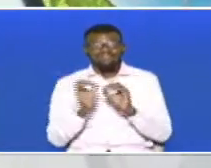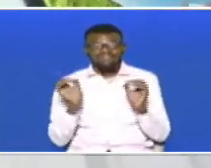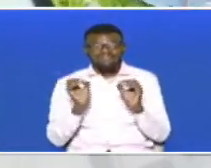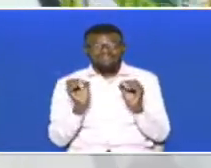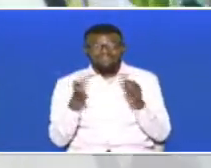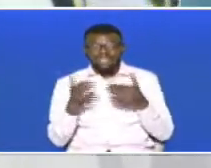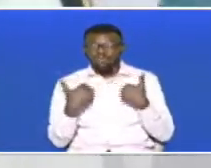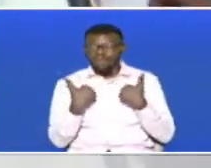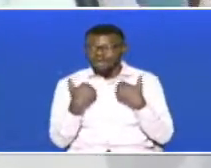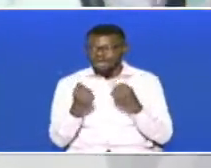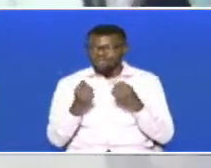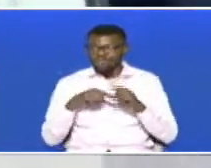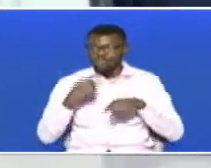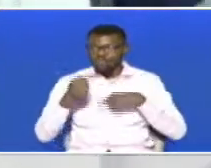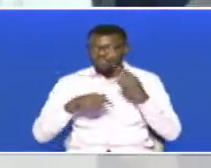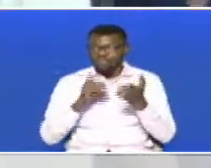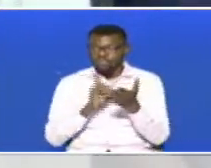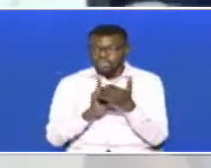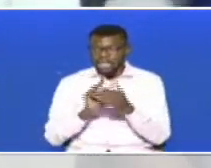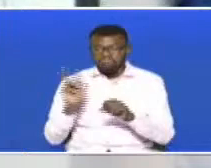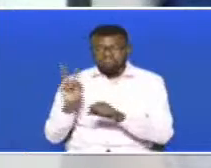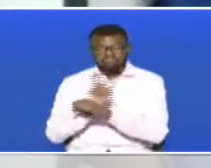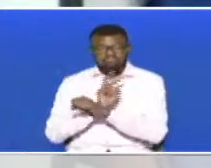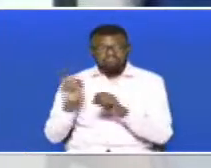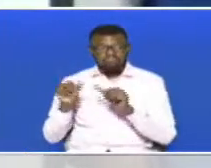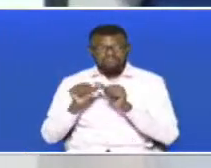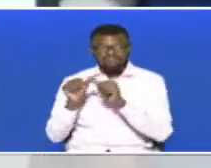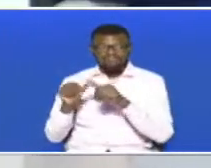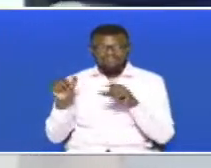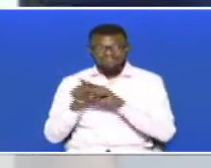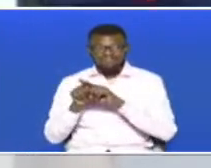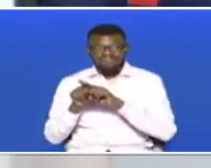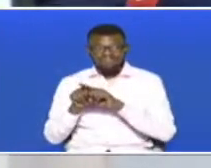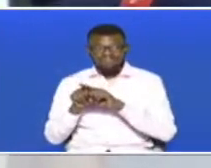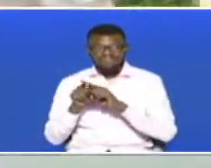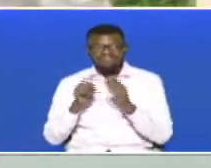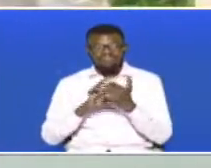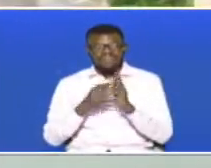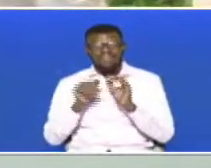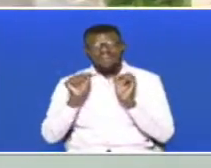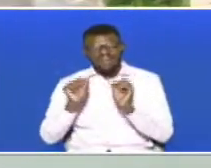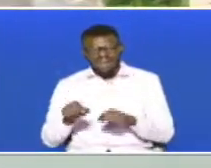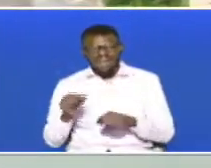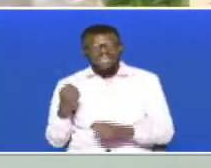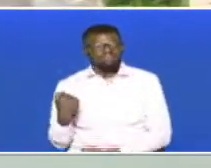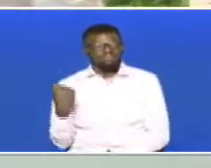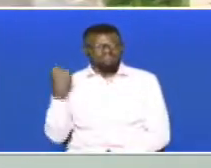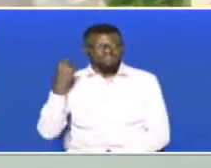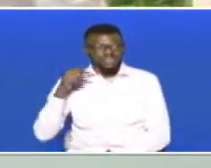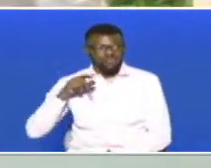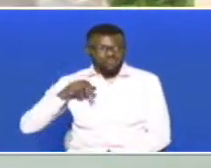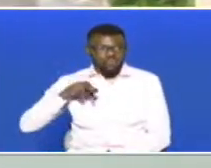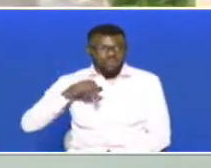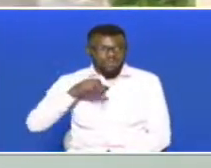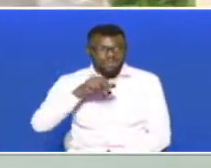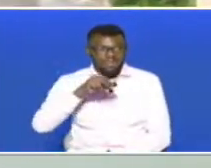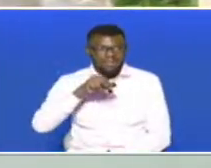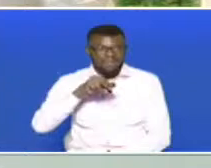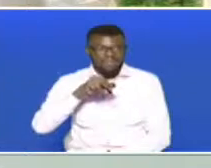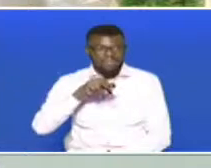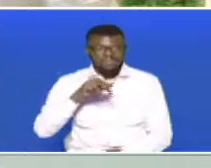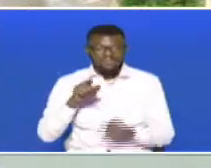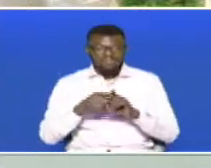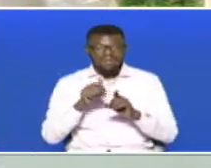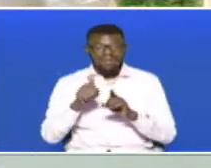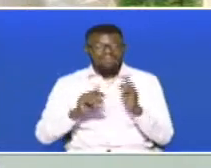now recovering as doctors observe him. After 6 hours, patient can walk. Ideally, in some